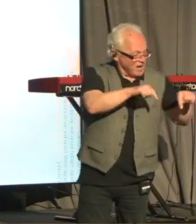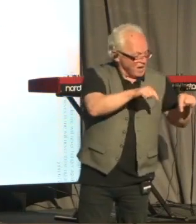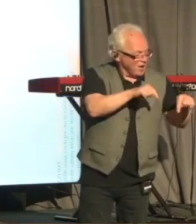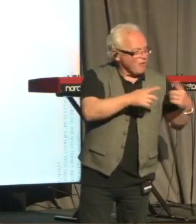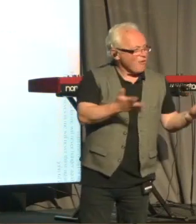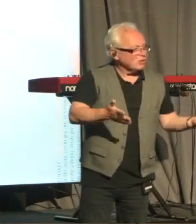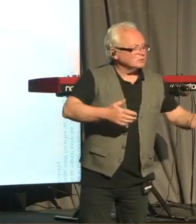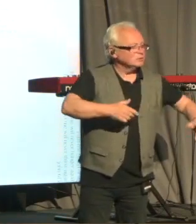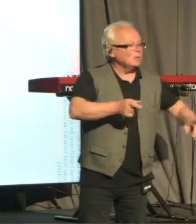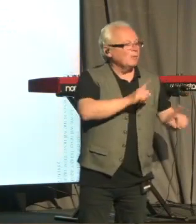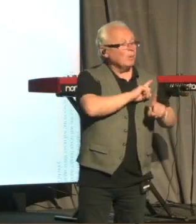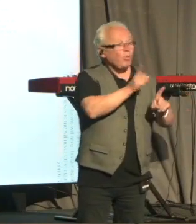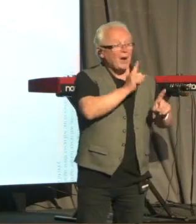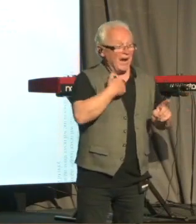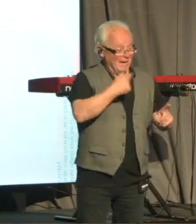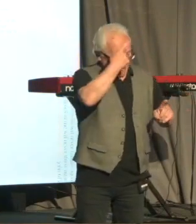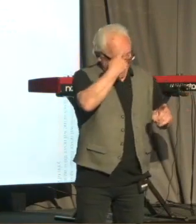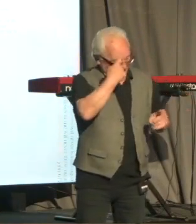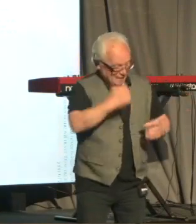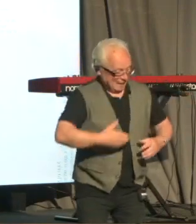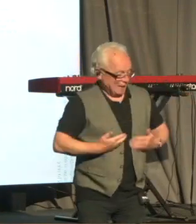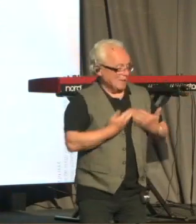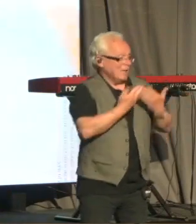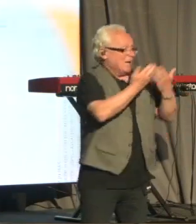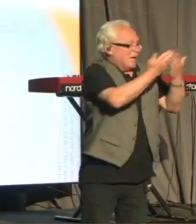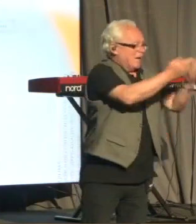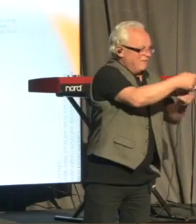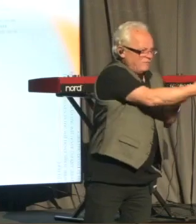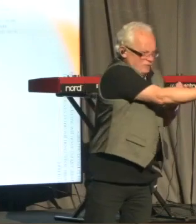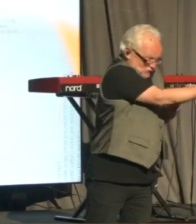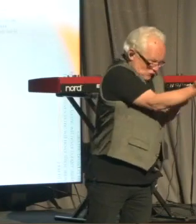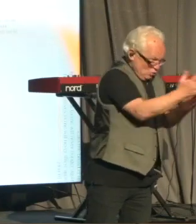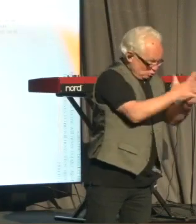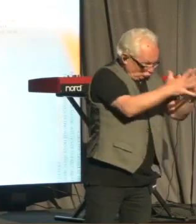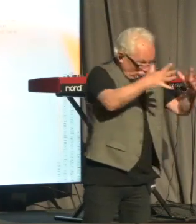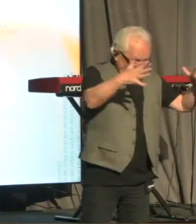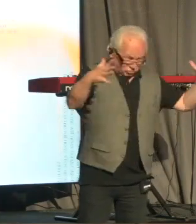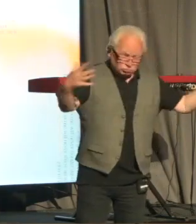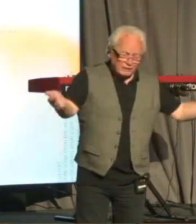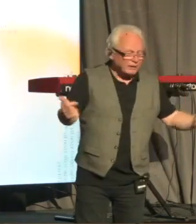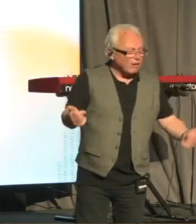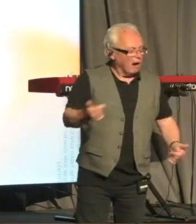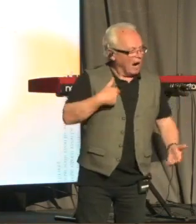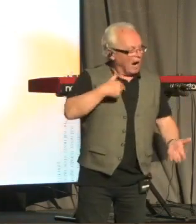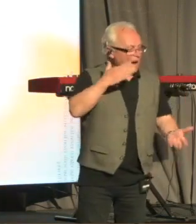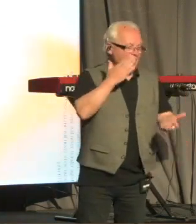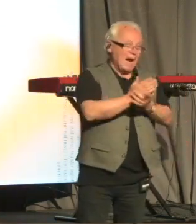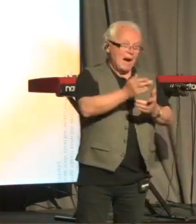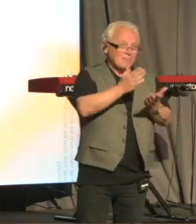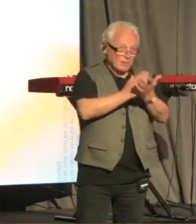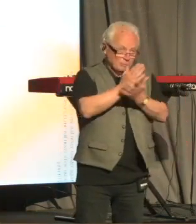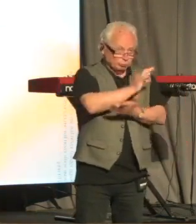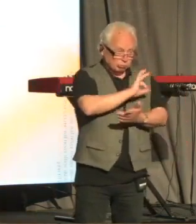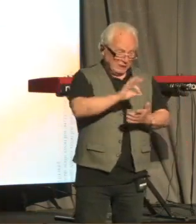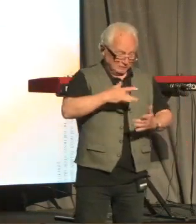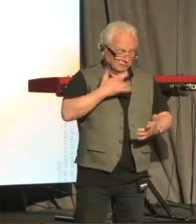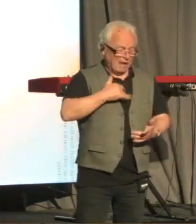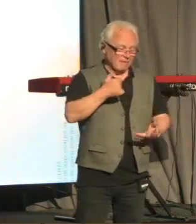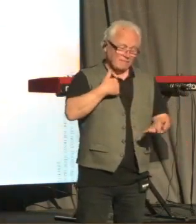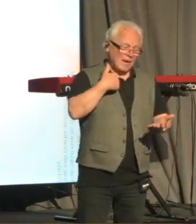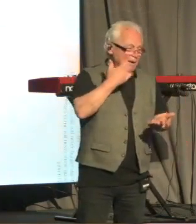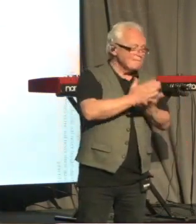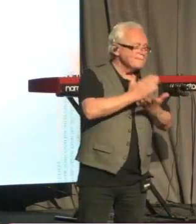I have for you is so much greater. I am the bread of life. I